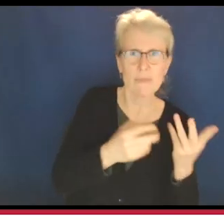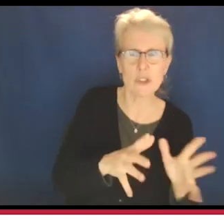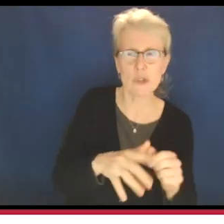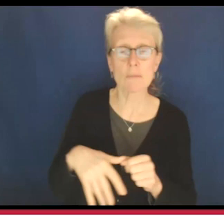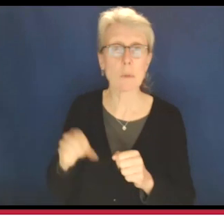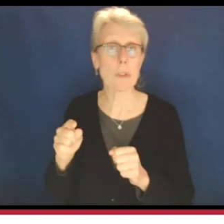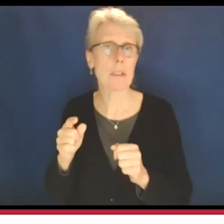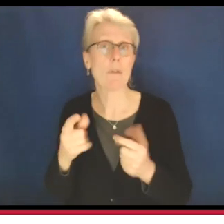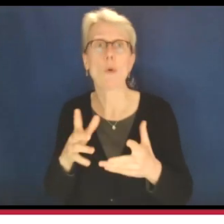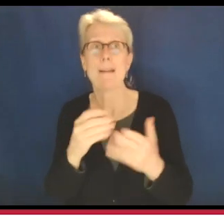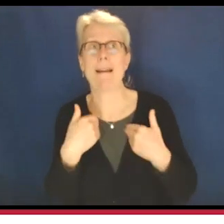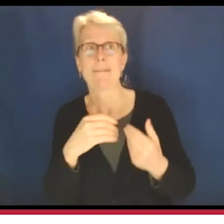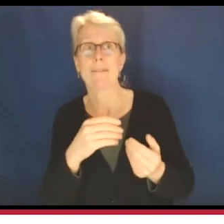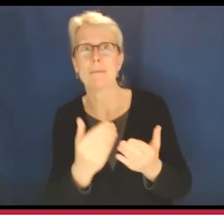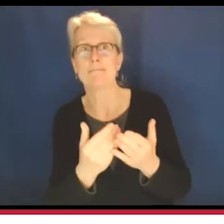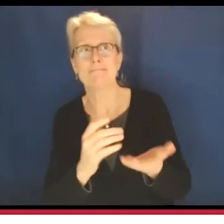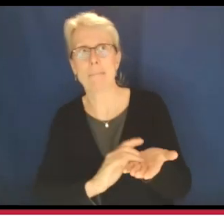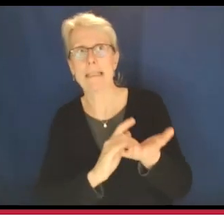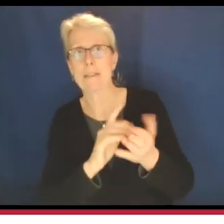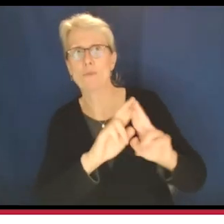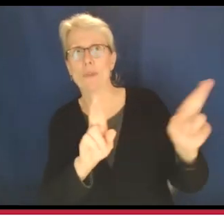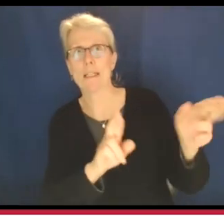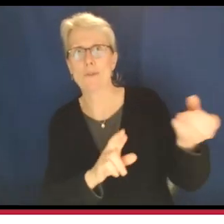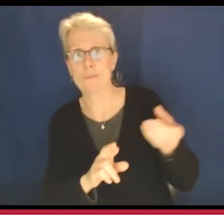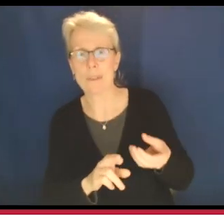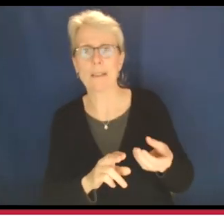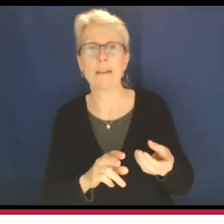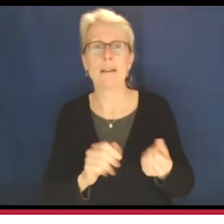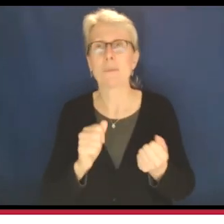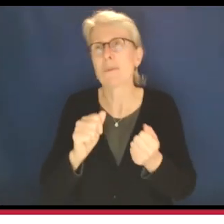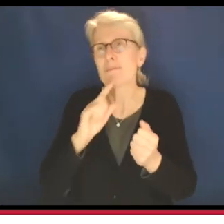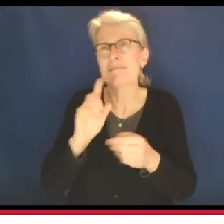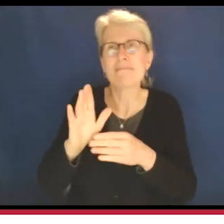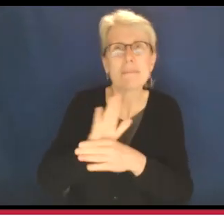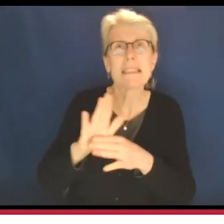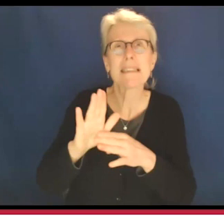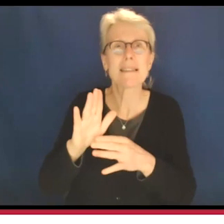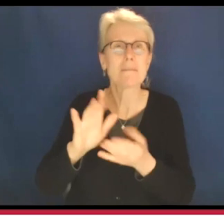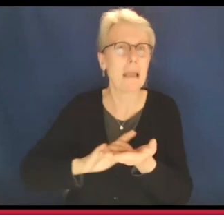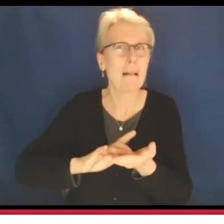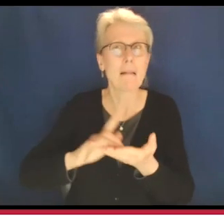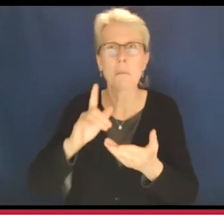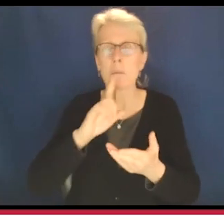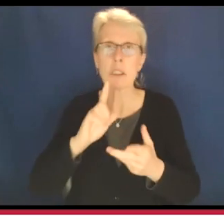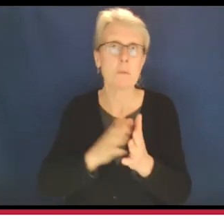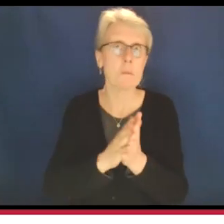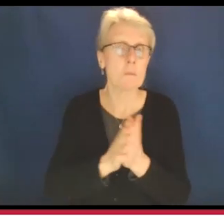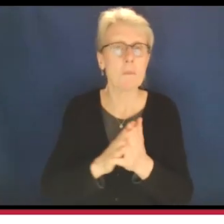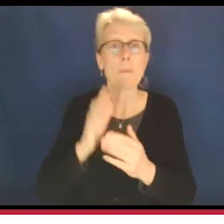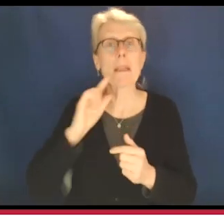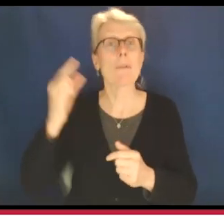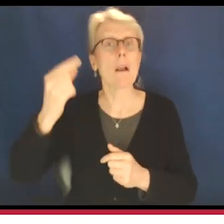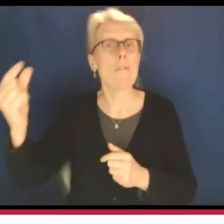have a head start. And those are things that have little market incentive for companies, but with investment by the public